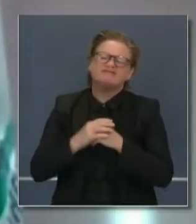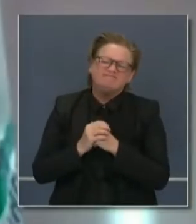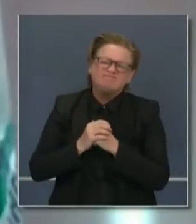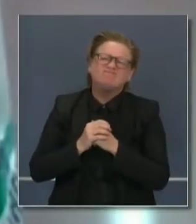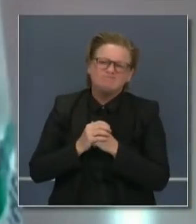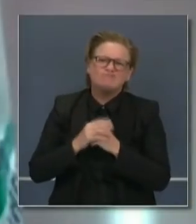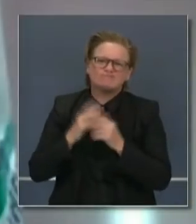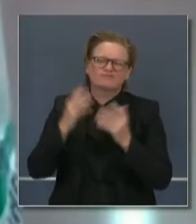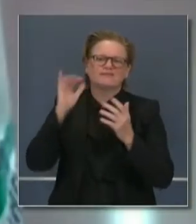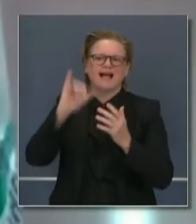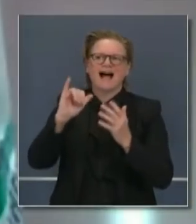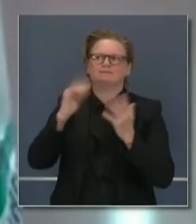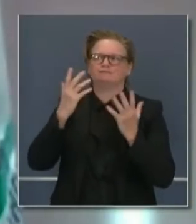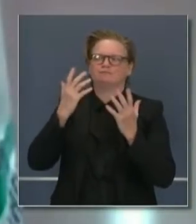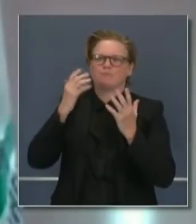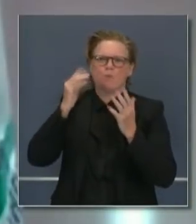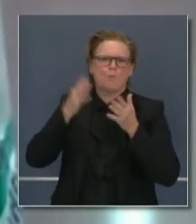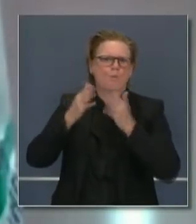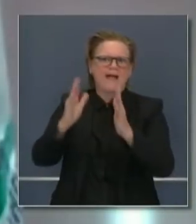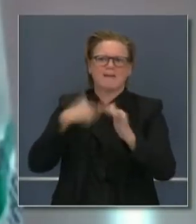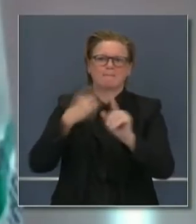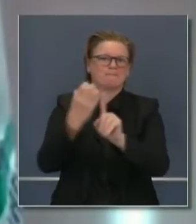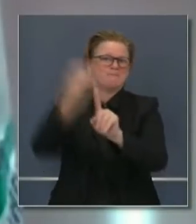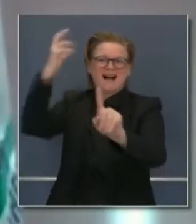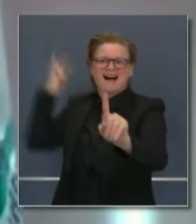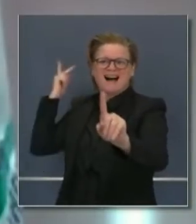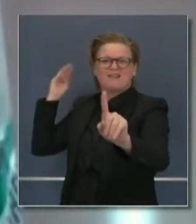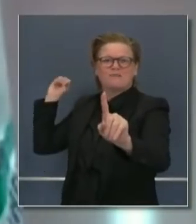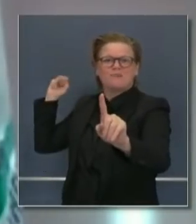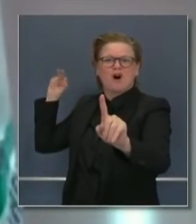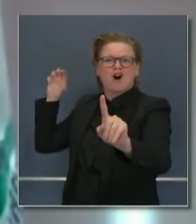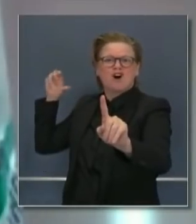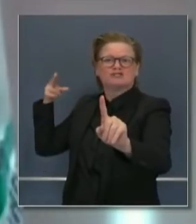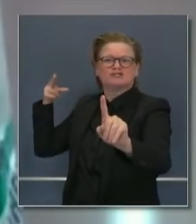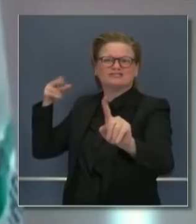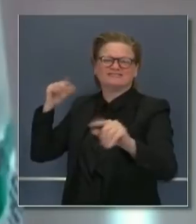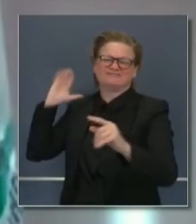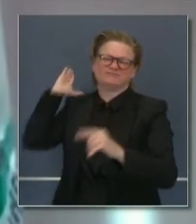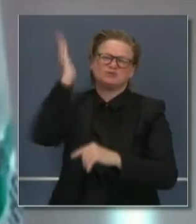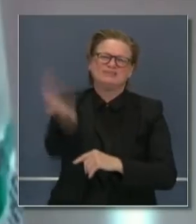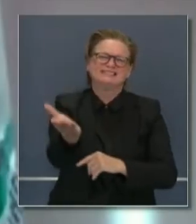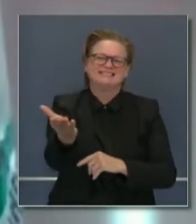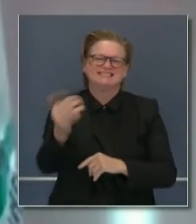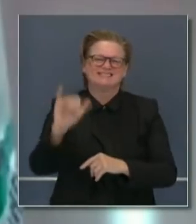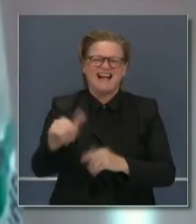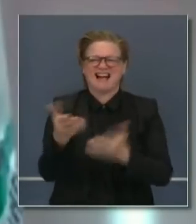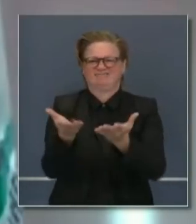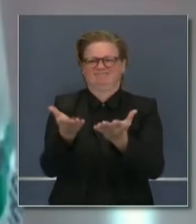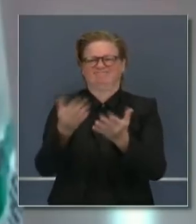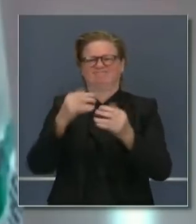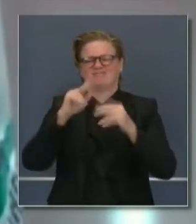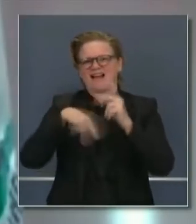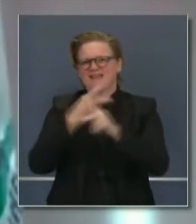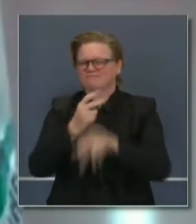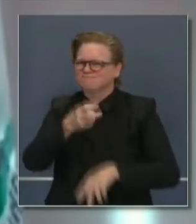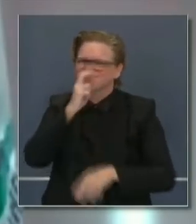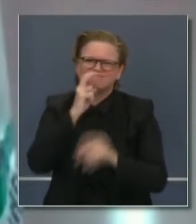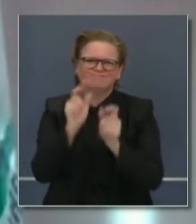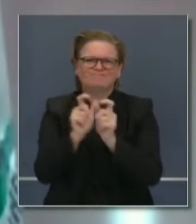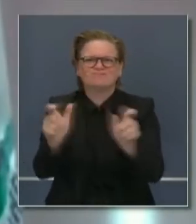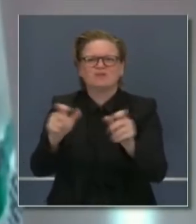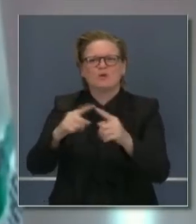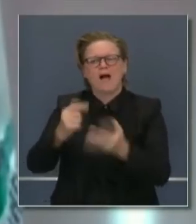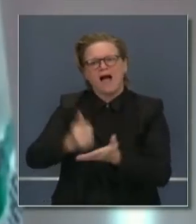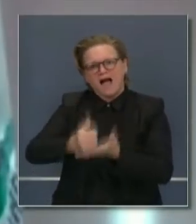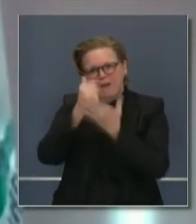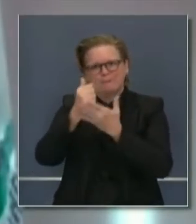We know that it's not going to be easy, even with this new regional stay-at-home order, but they